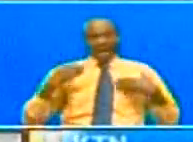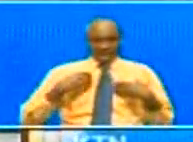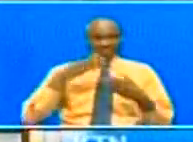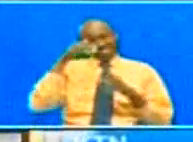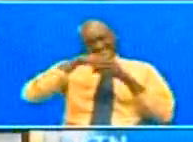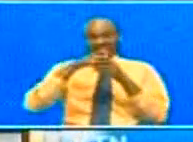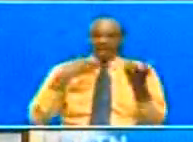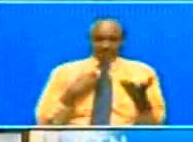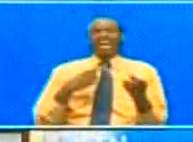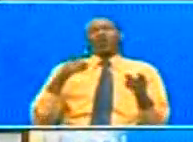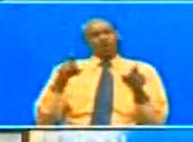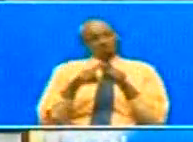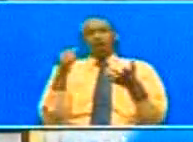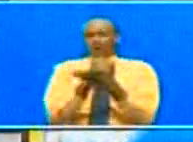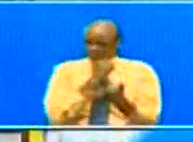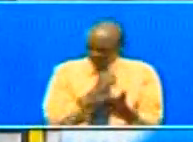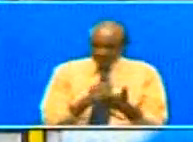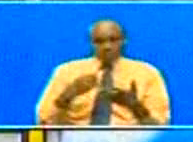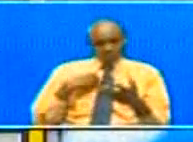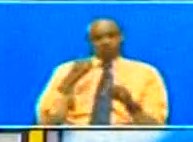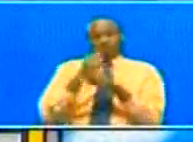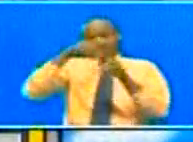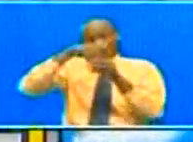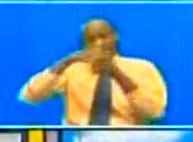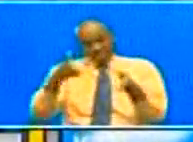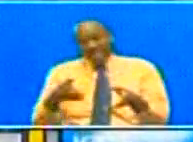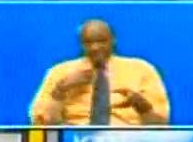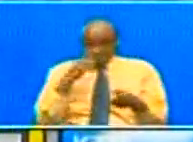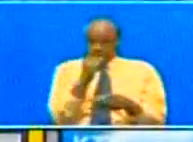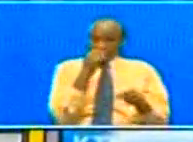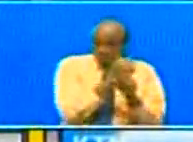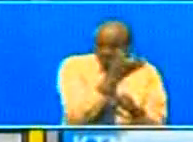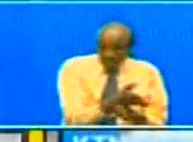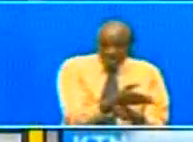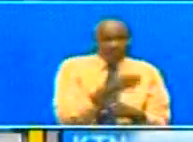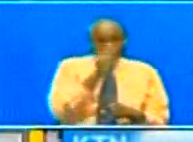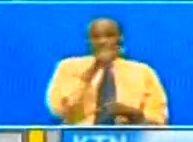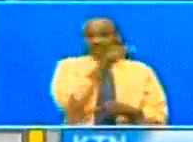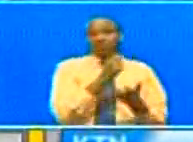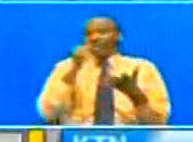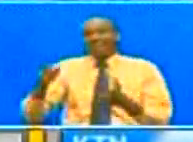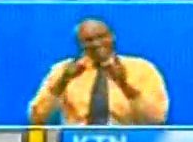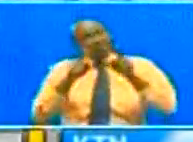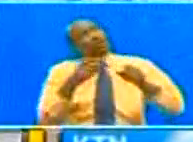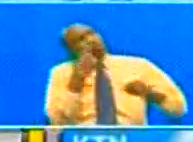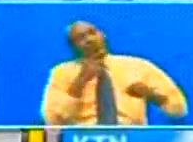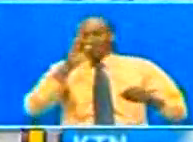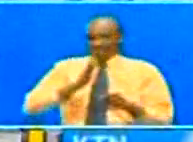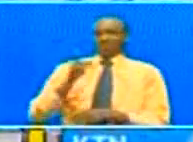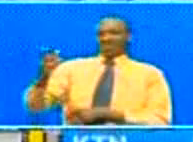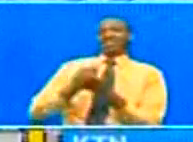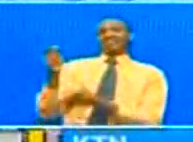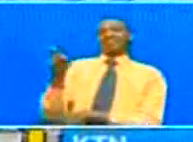we... Even offices, we do even offices. If you do one job, then it will refer you to the next one.